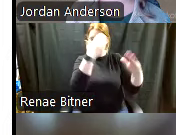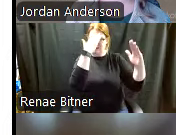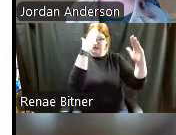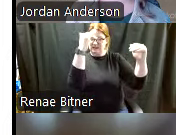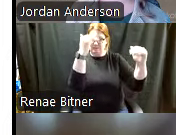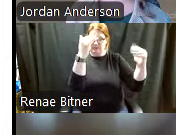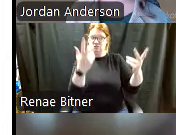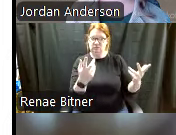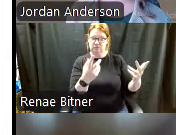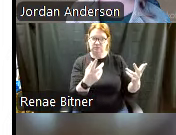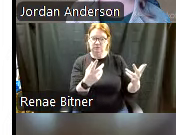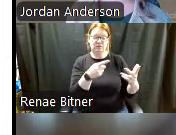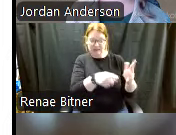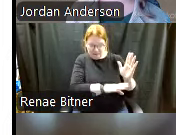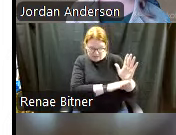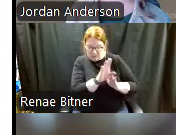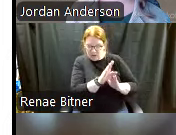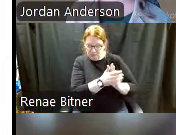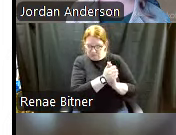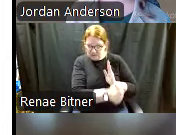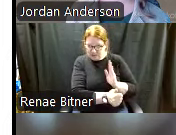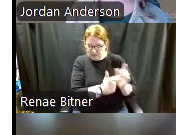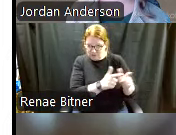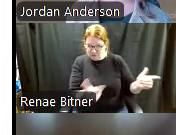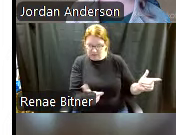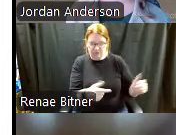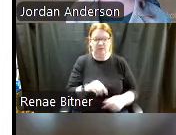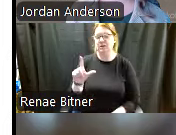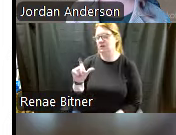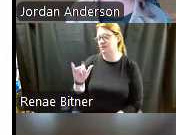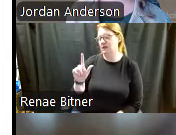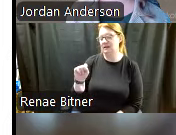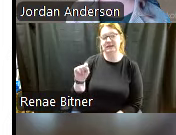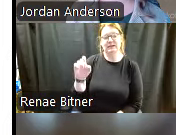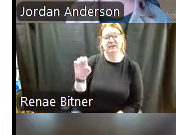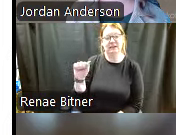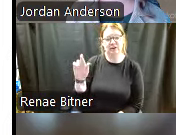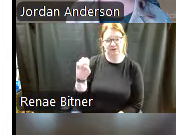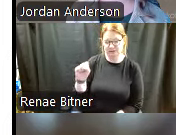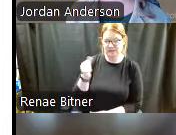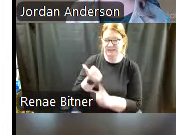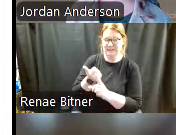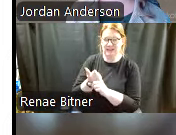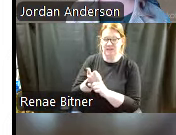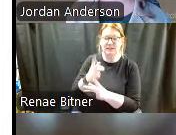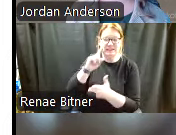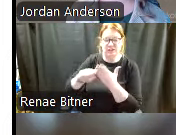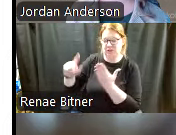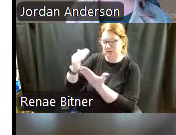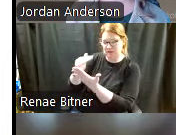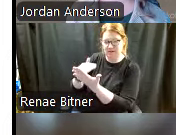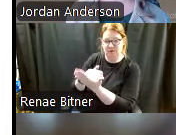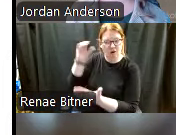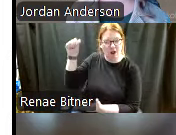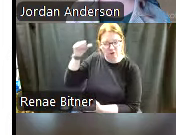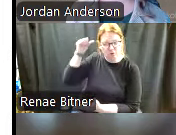their early language skills. And then the little ears is an auditory checklist that we do up to 24 months. And we're often